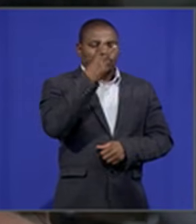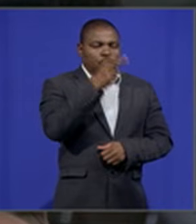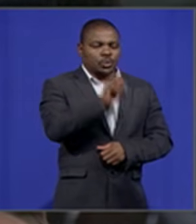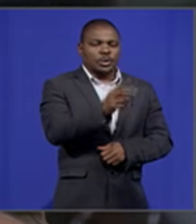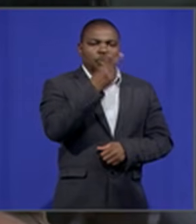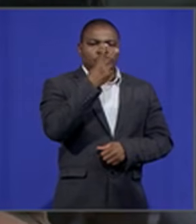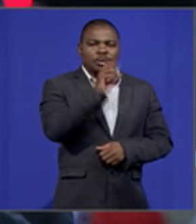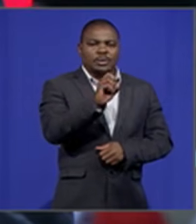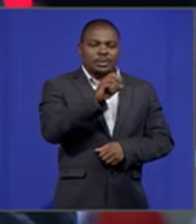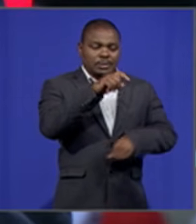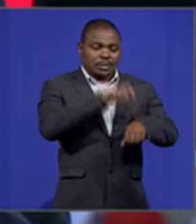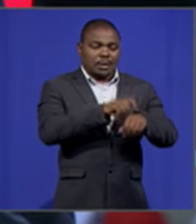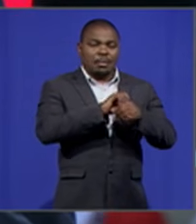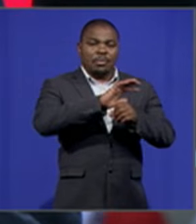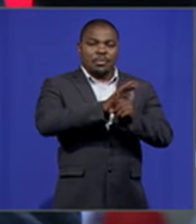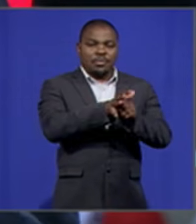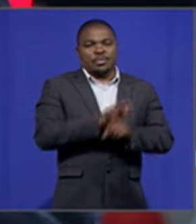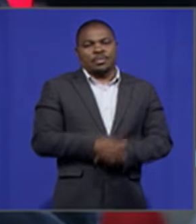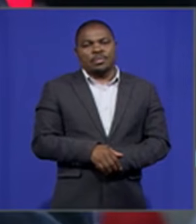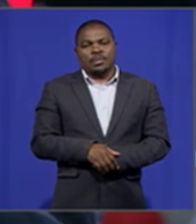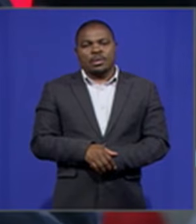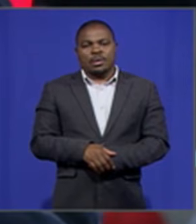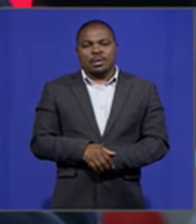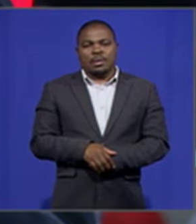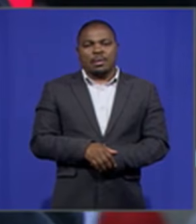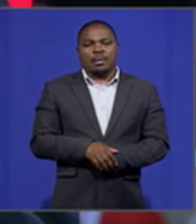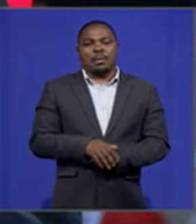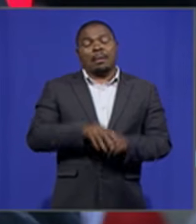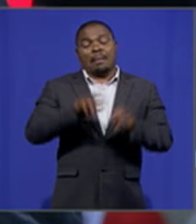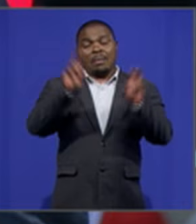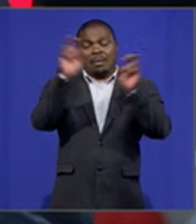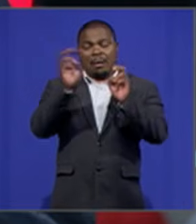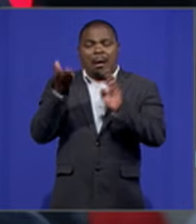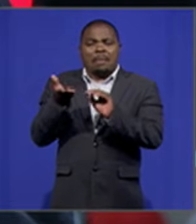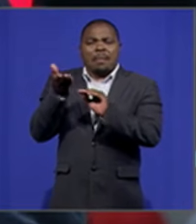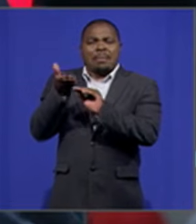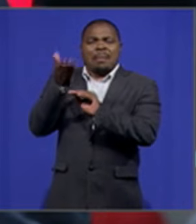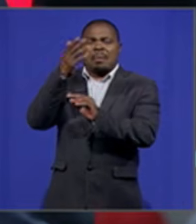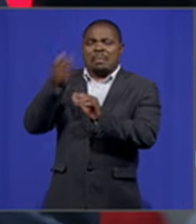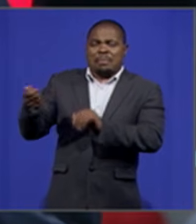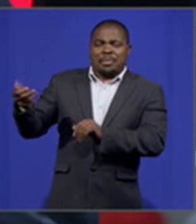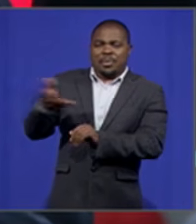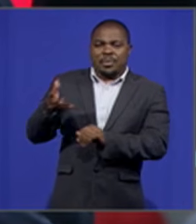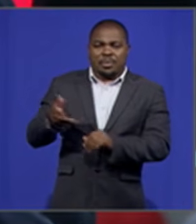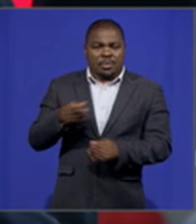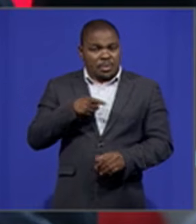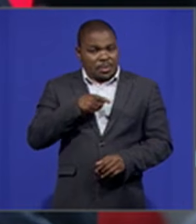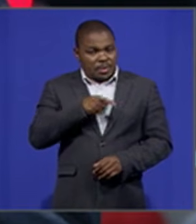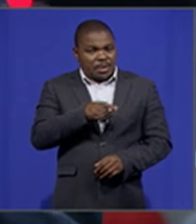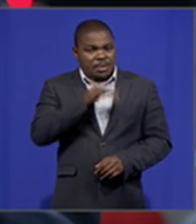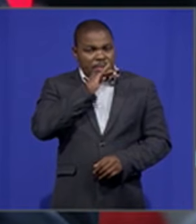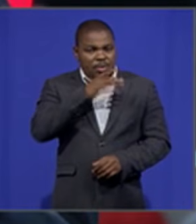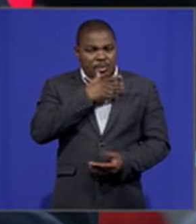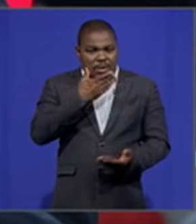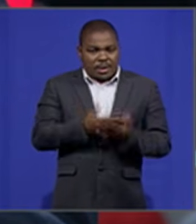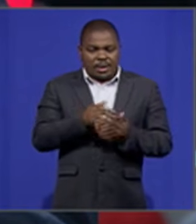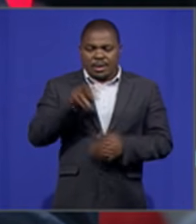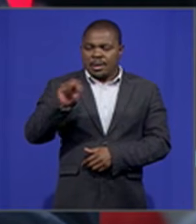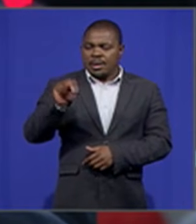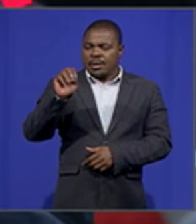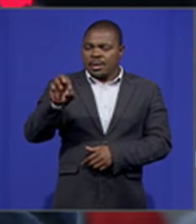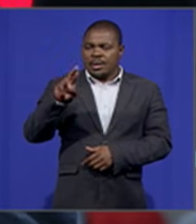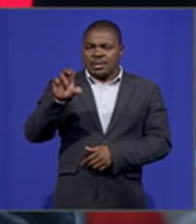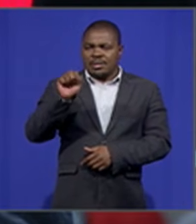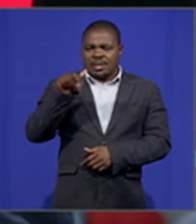2020 ka COVID. Re na le problem ya motlakase o tlhokegang thata, go na le solution e ba ka e dira gore NERSA e sa re